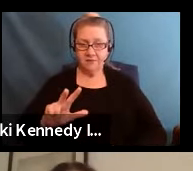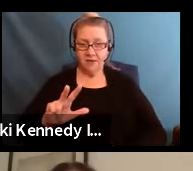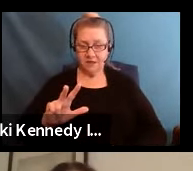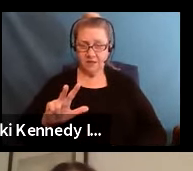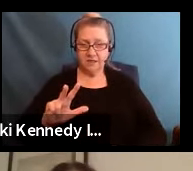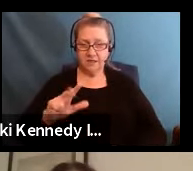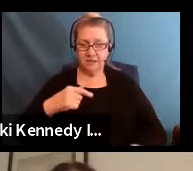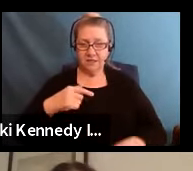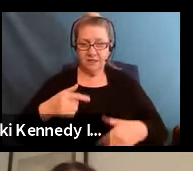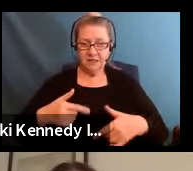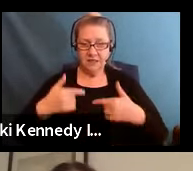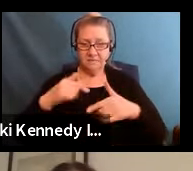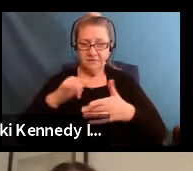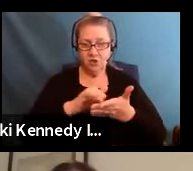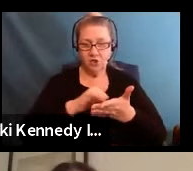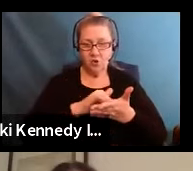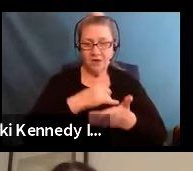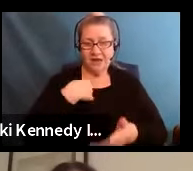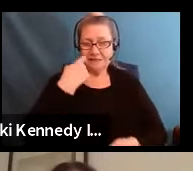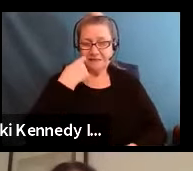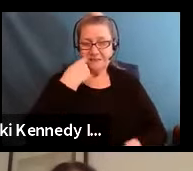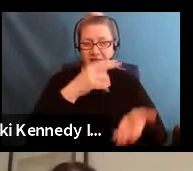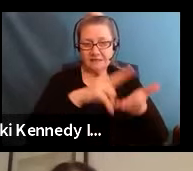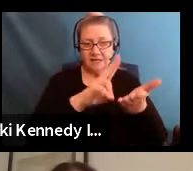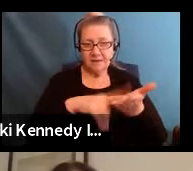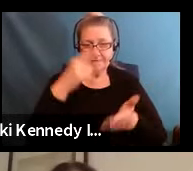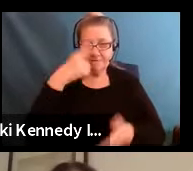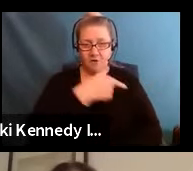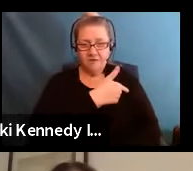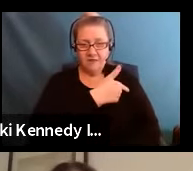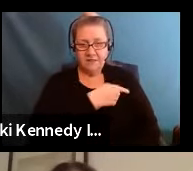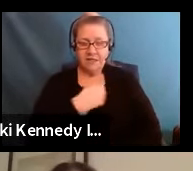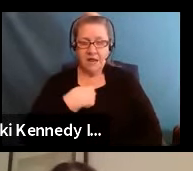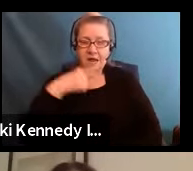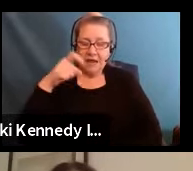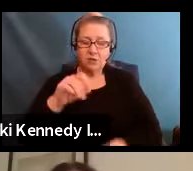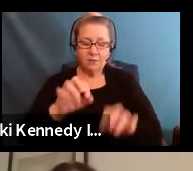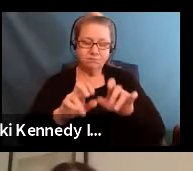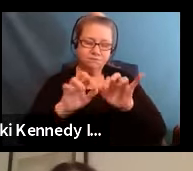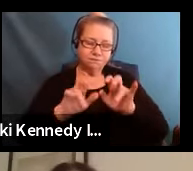for a vaccine this weekend, and I had to go through like an online form